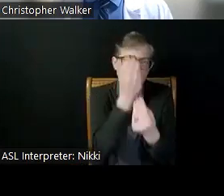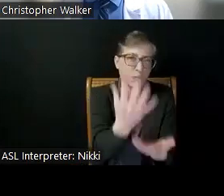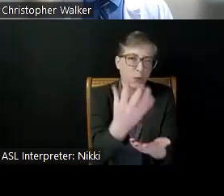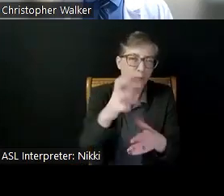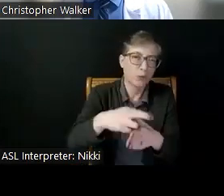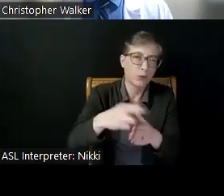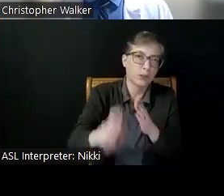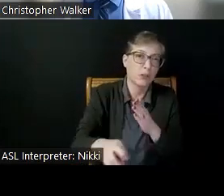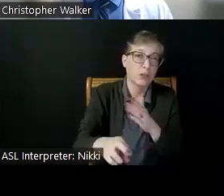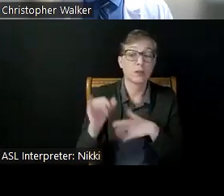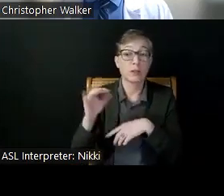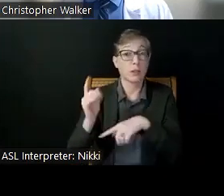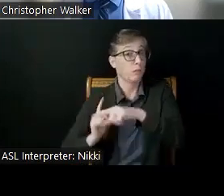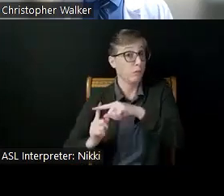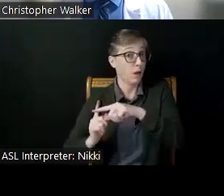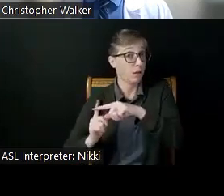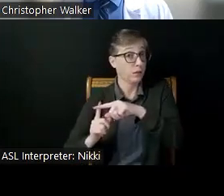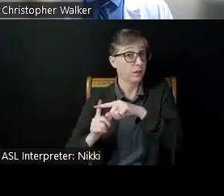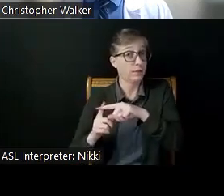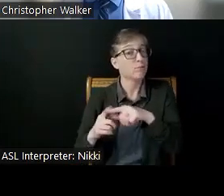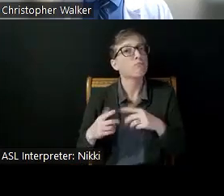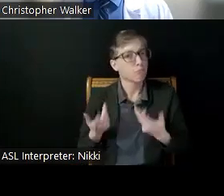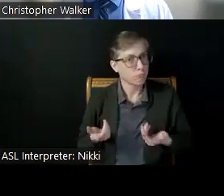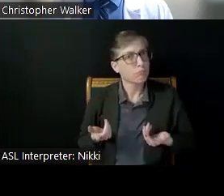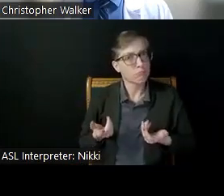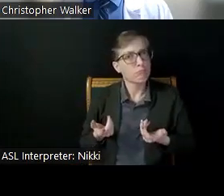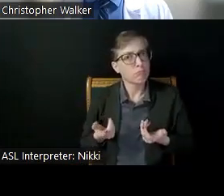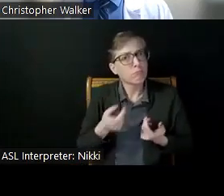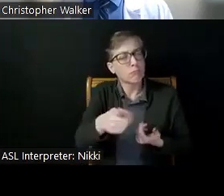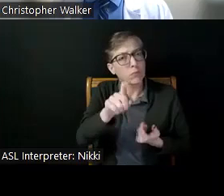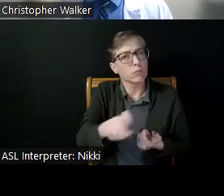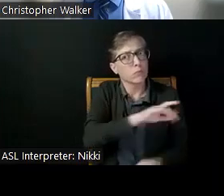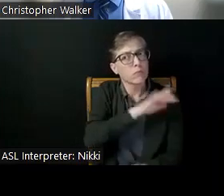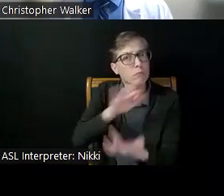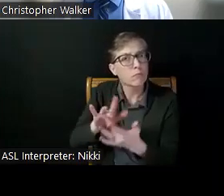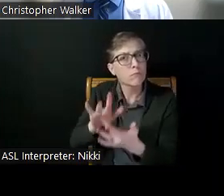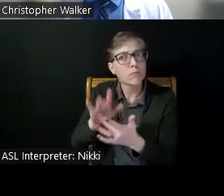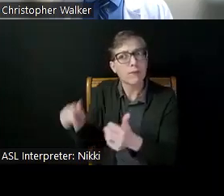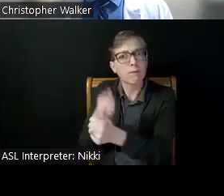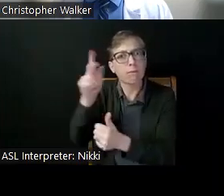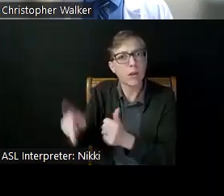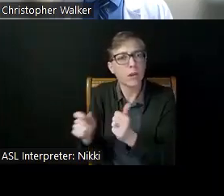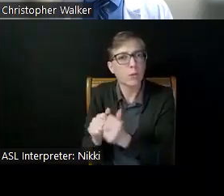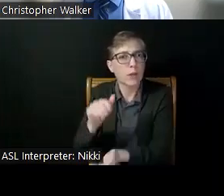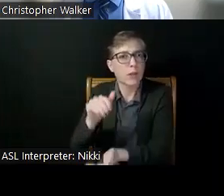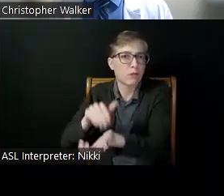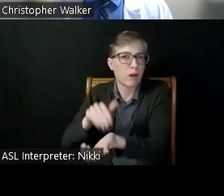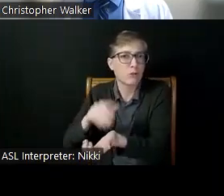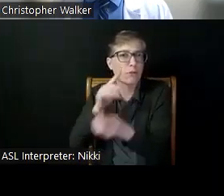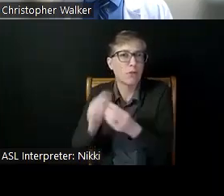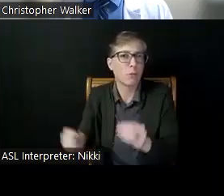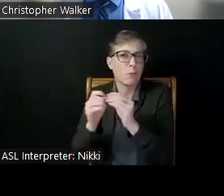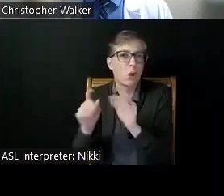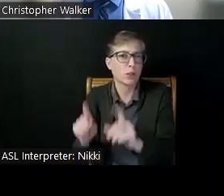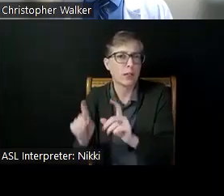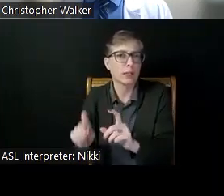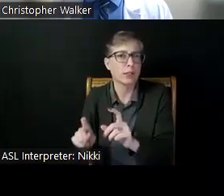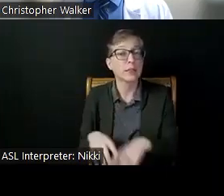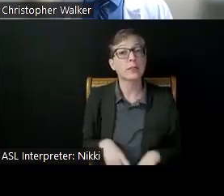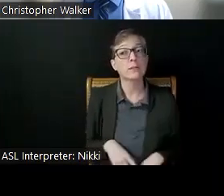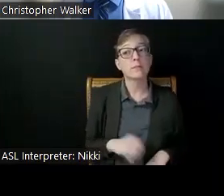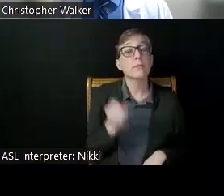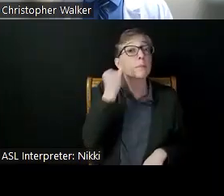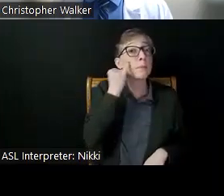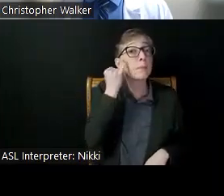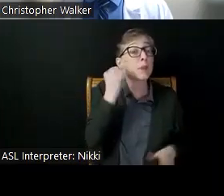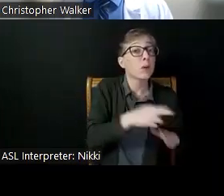result is positive, it's important that you contact your doctor to schedule follow-up testing. If your result is negative, mark your